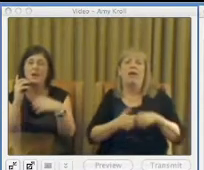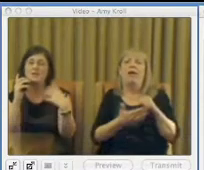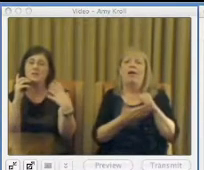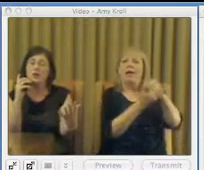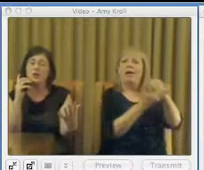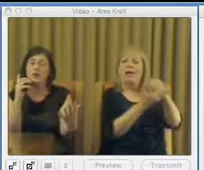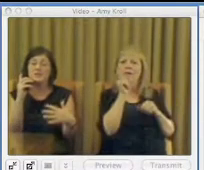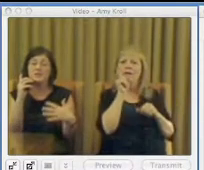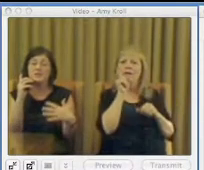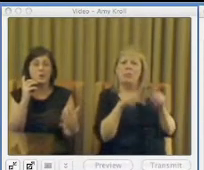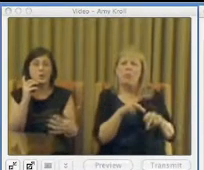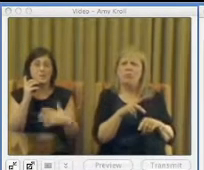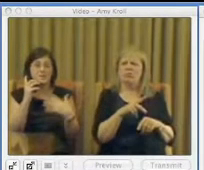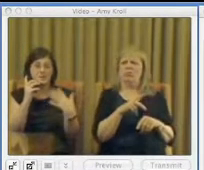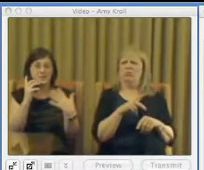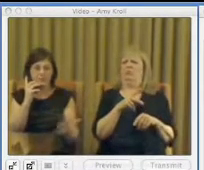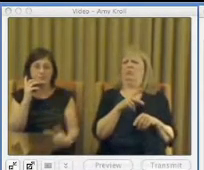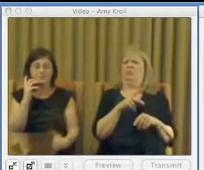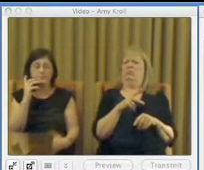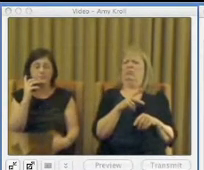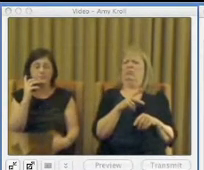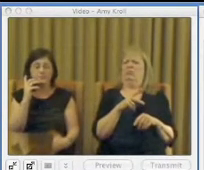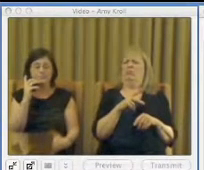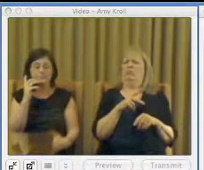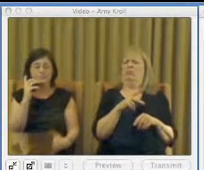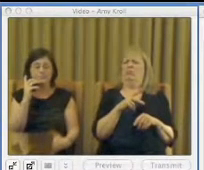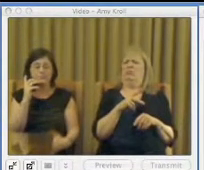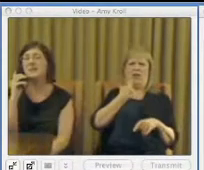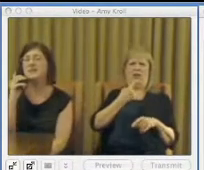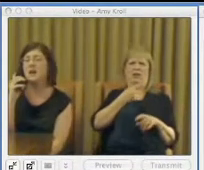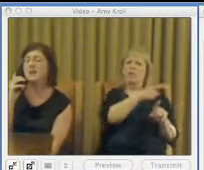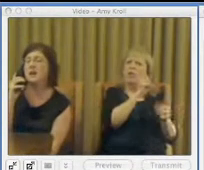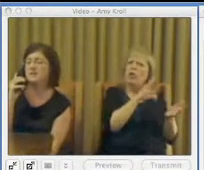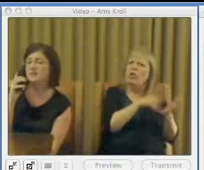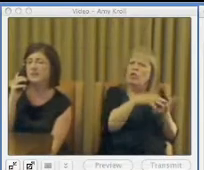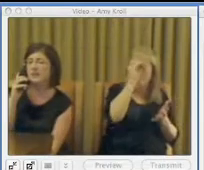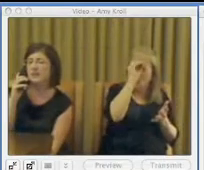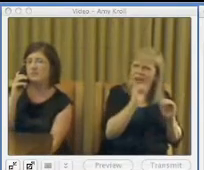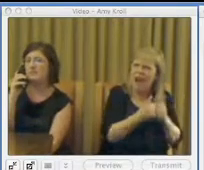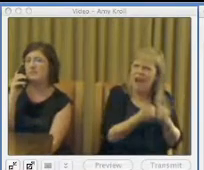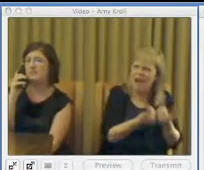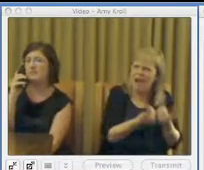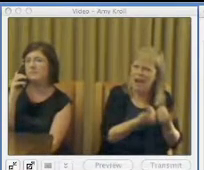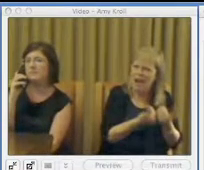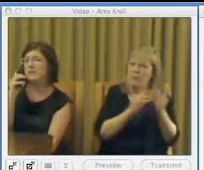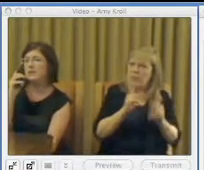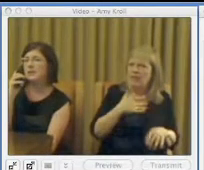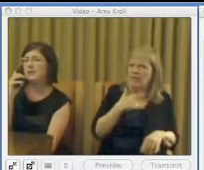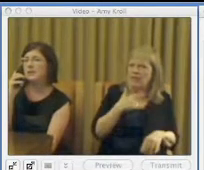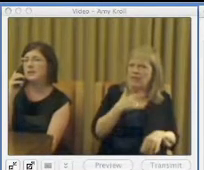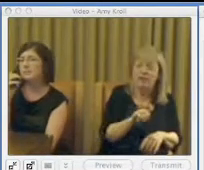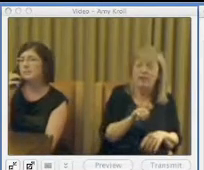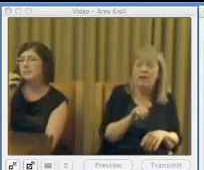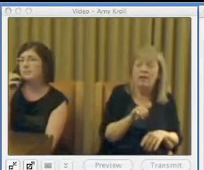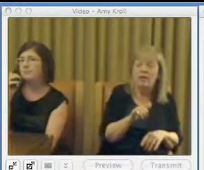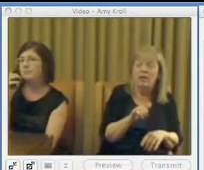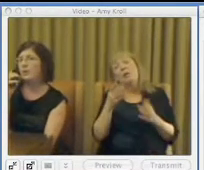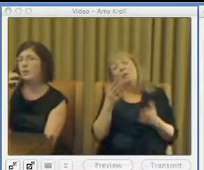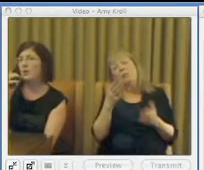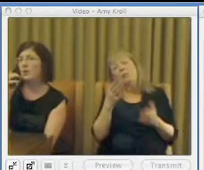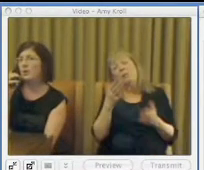learn that that's not appropriate. So how are they going to learn about those hearing norms? But surely there's other ways of doing that.